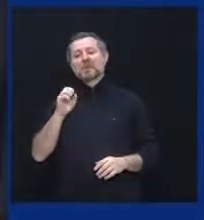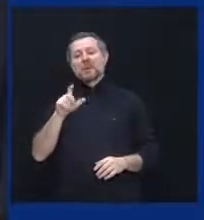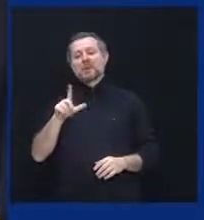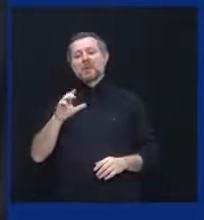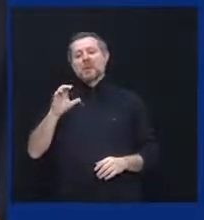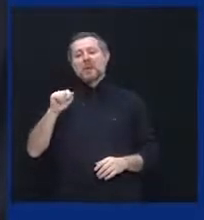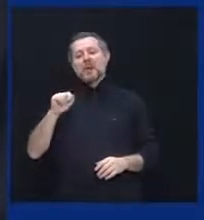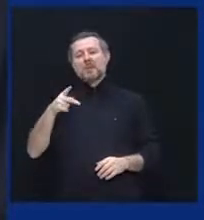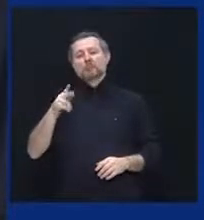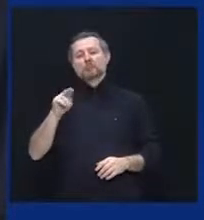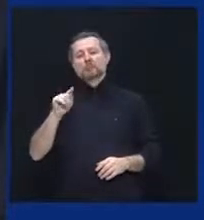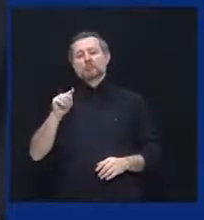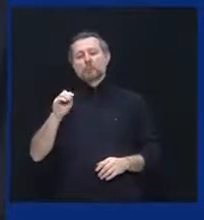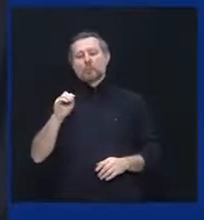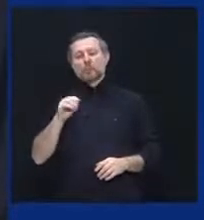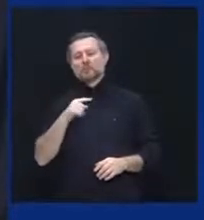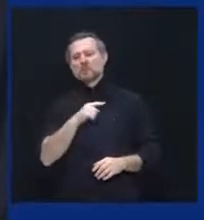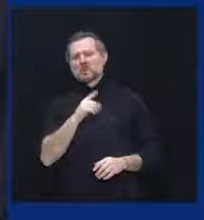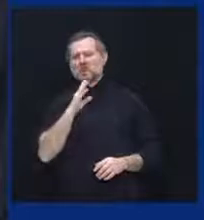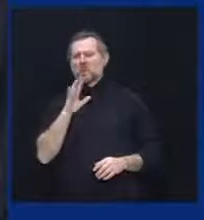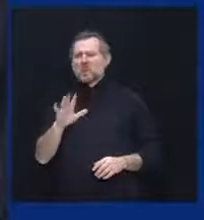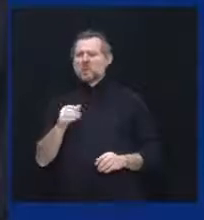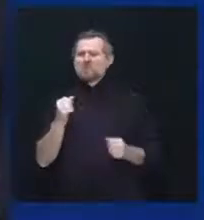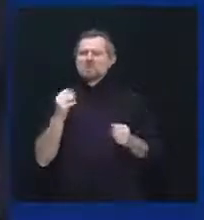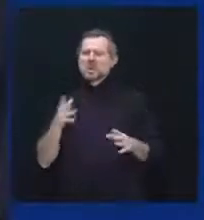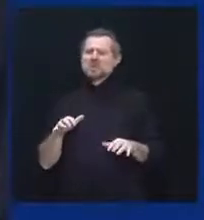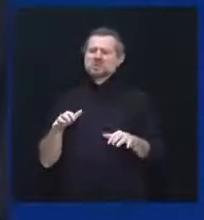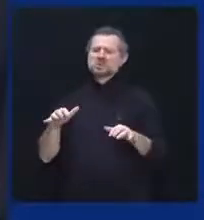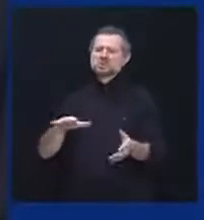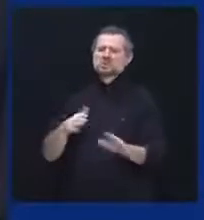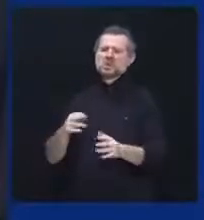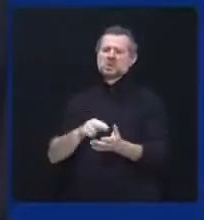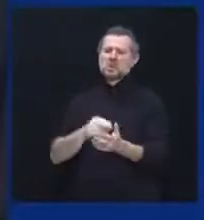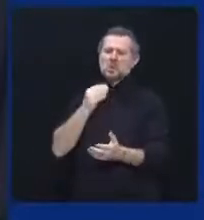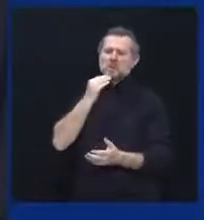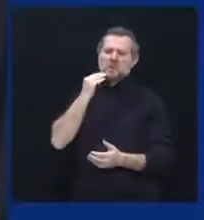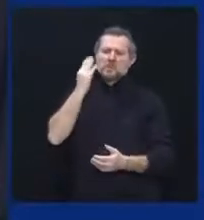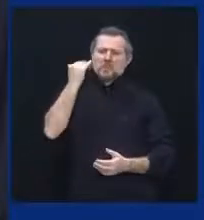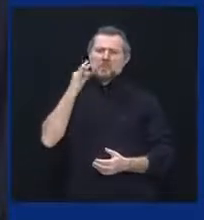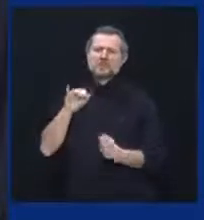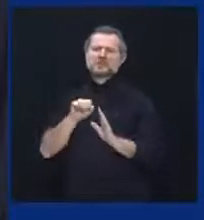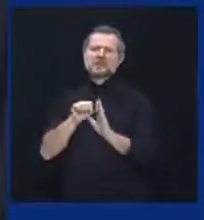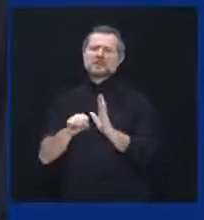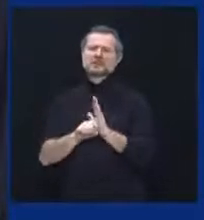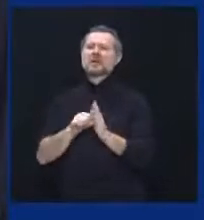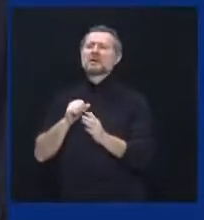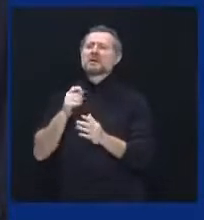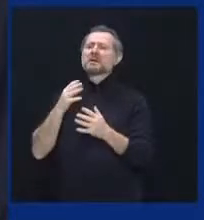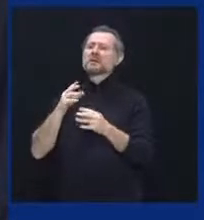who said we had more nursing home deaths in New York because of something that the state health department did.